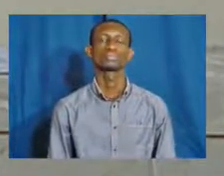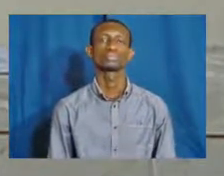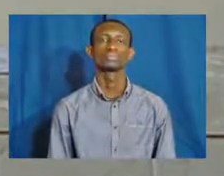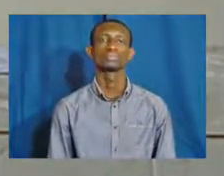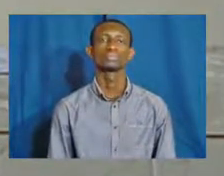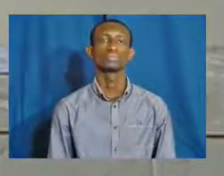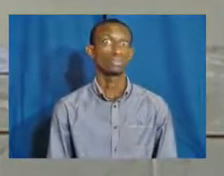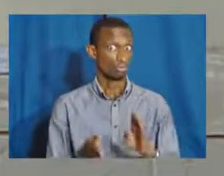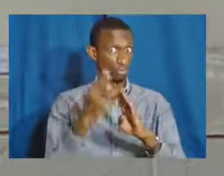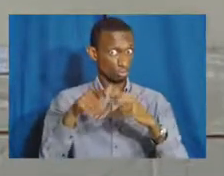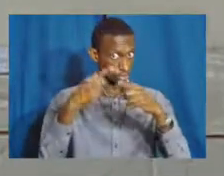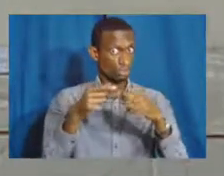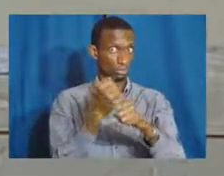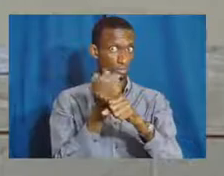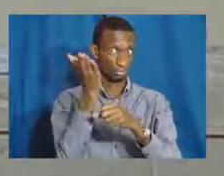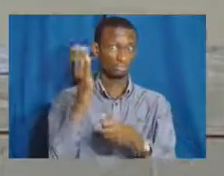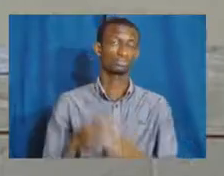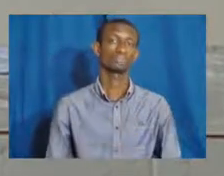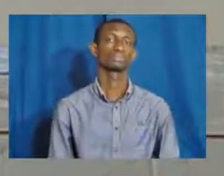Go ahead.